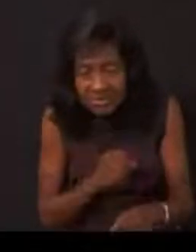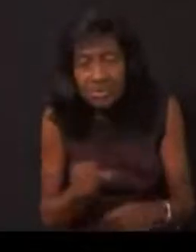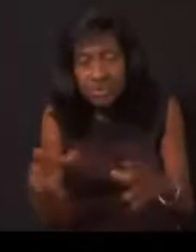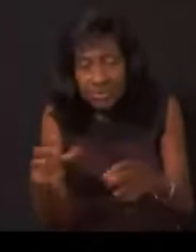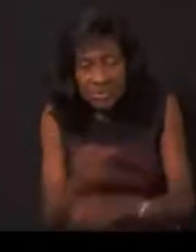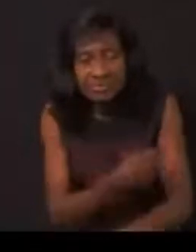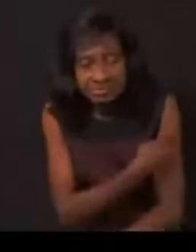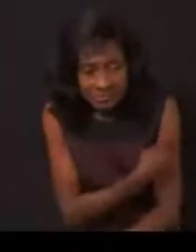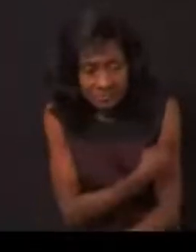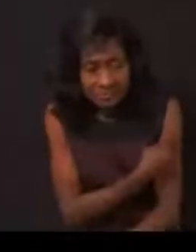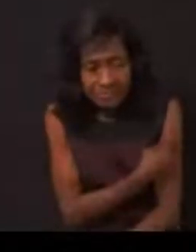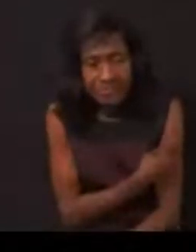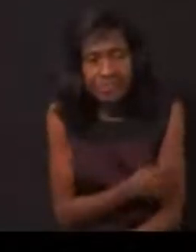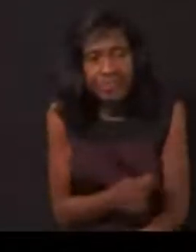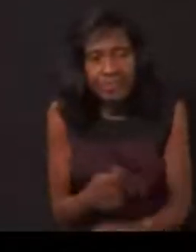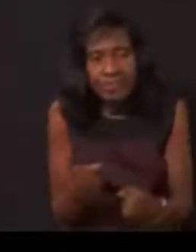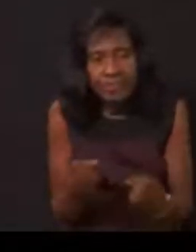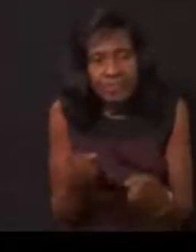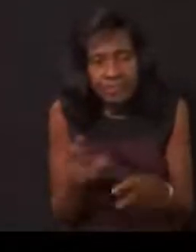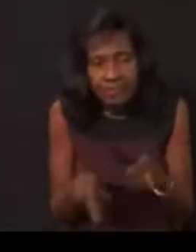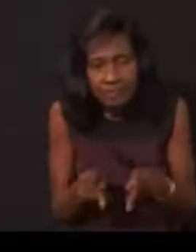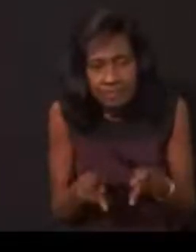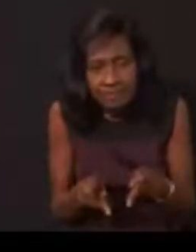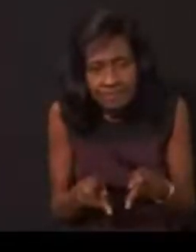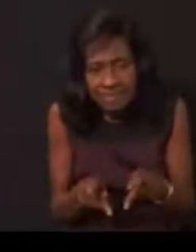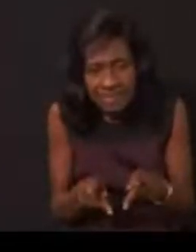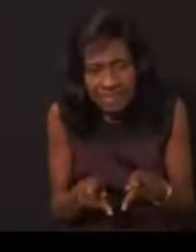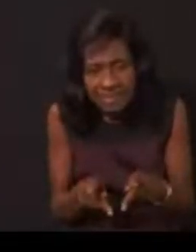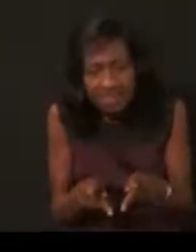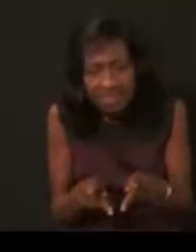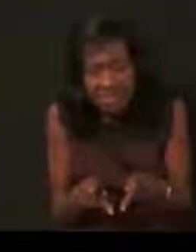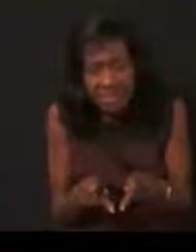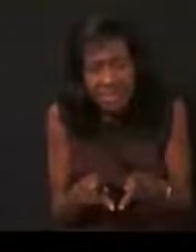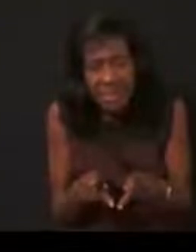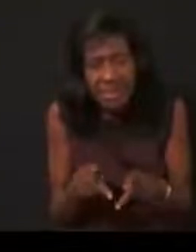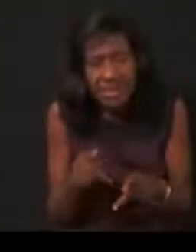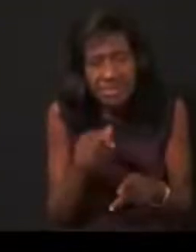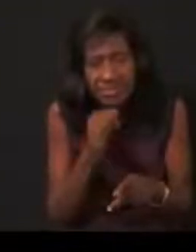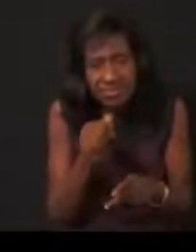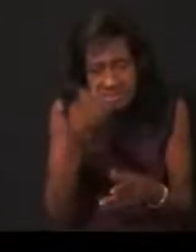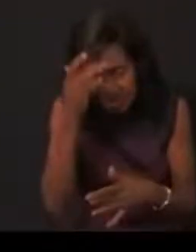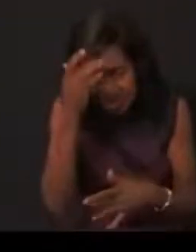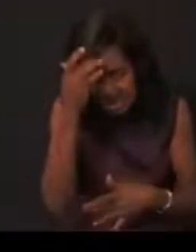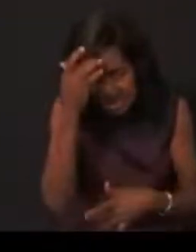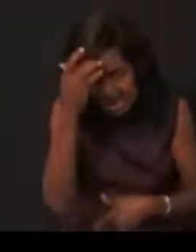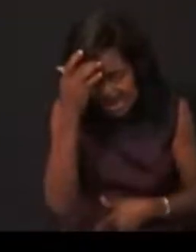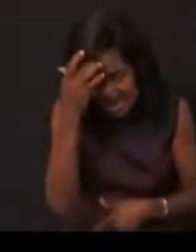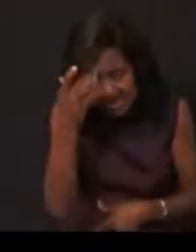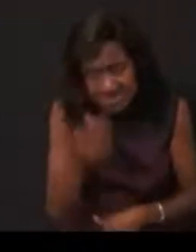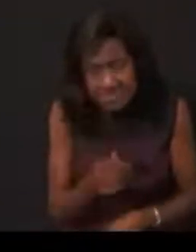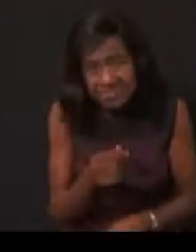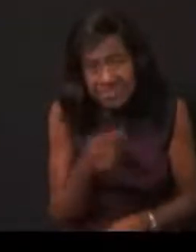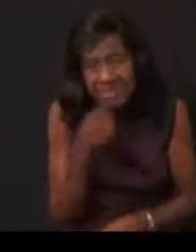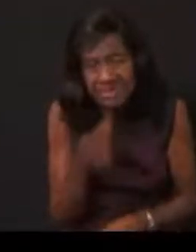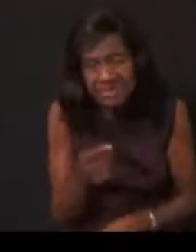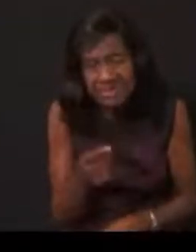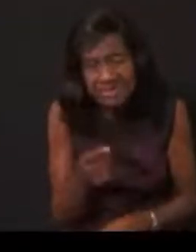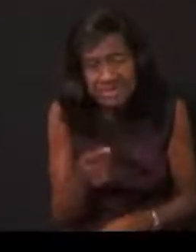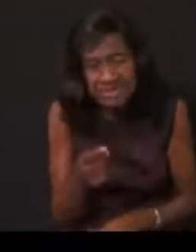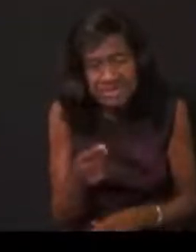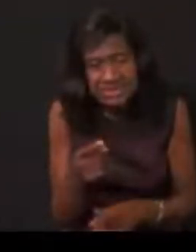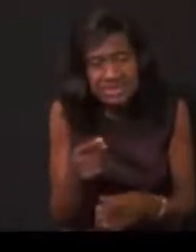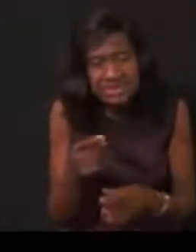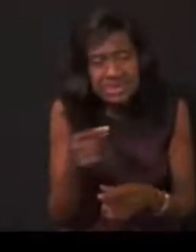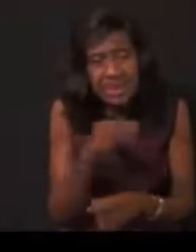in that age group where the vaccination rates are somewhat lower. I think that's part of the reason why Minister